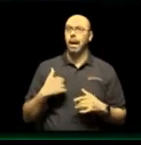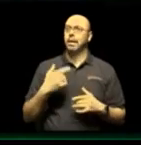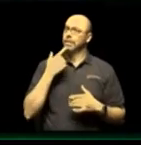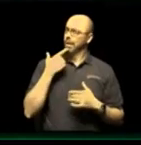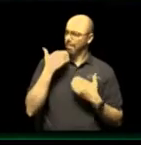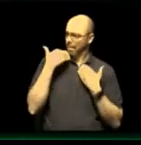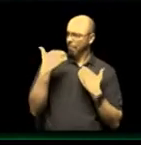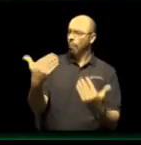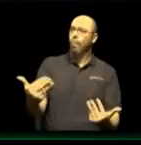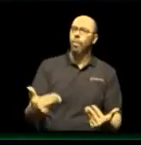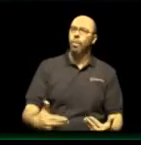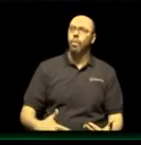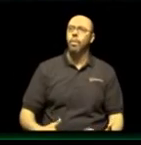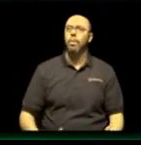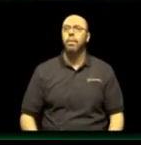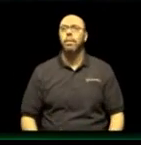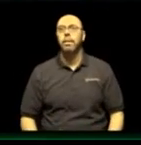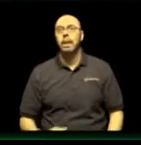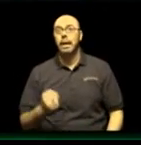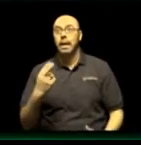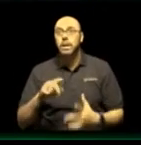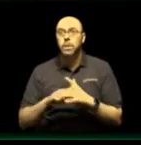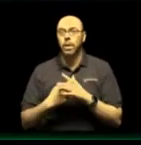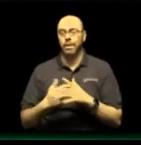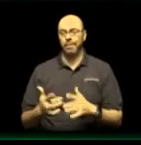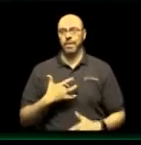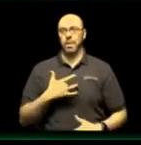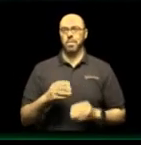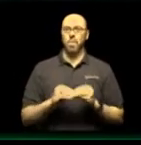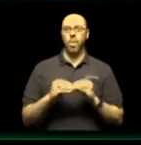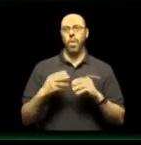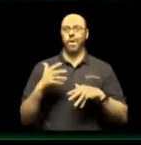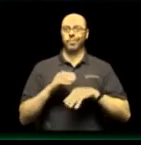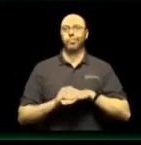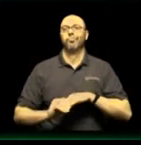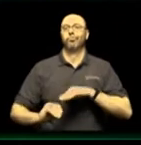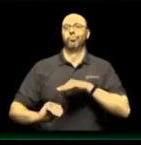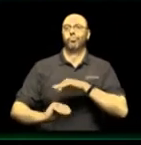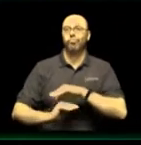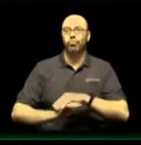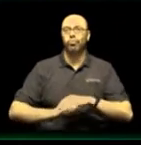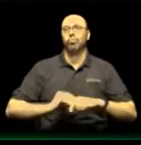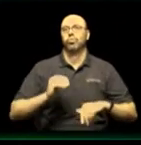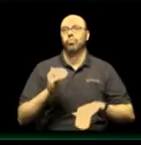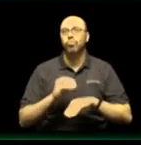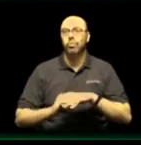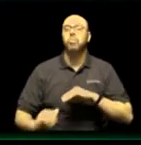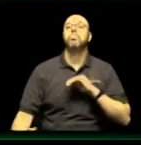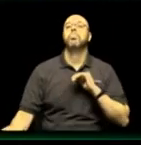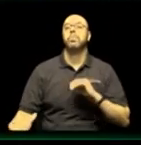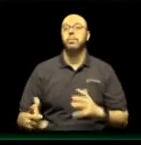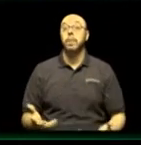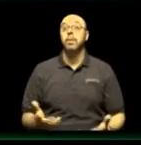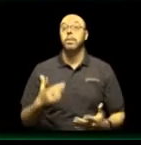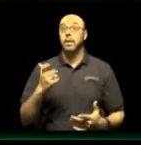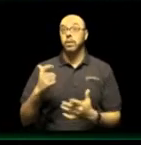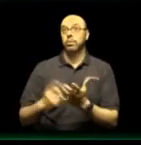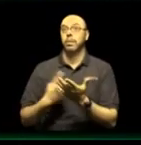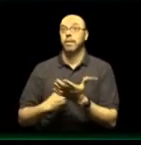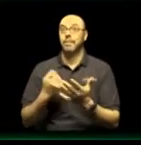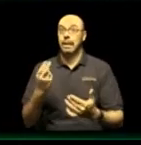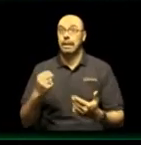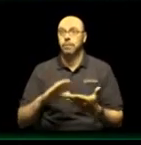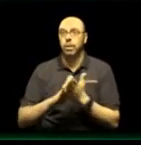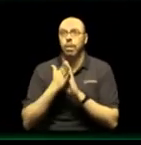you." So he now started to feel more comfortable with me to bring around a race car. Because sometimes he gets